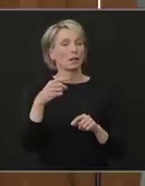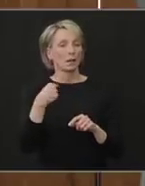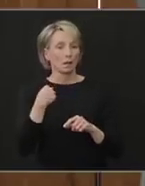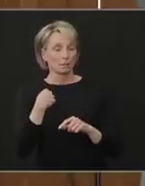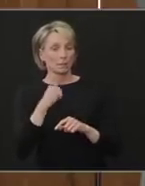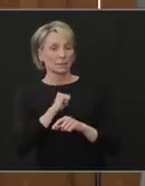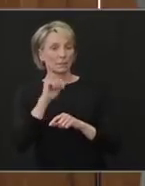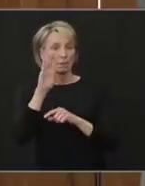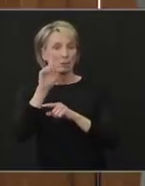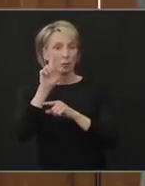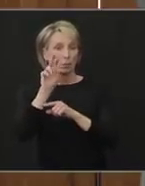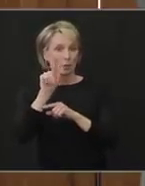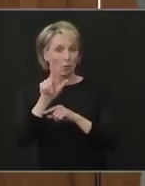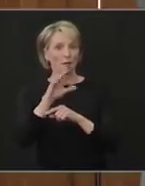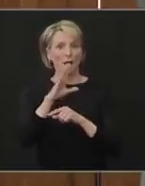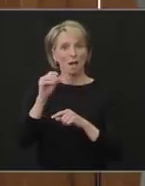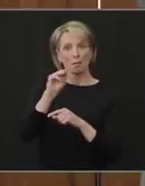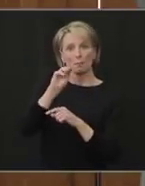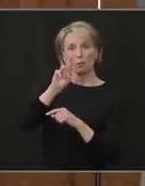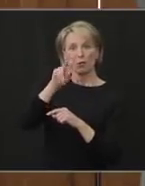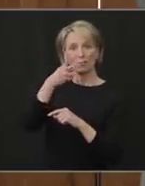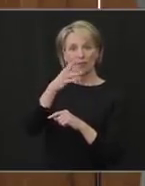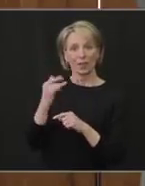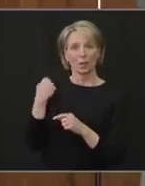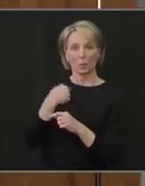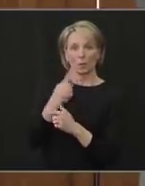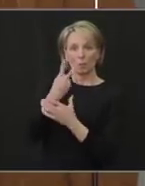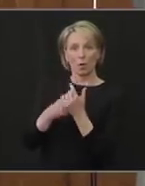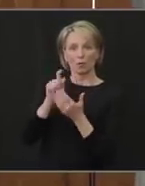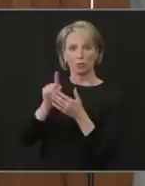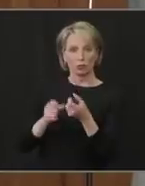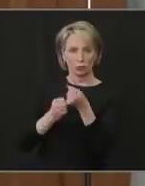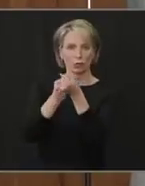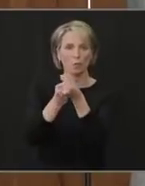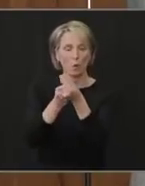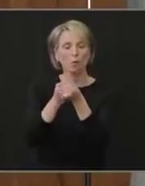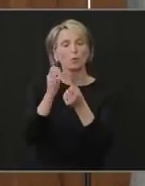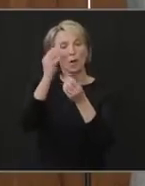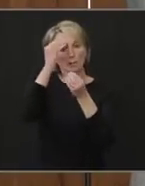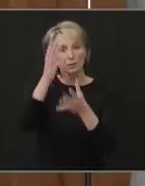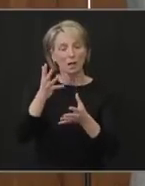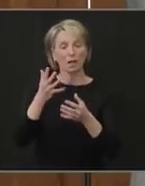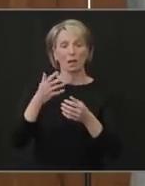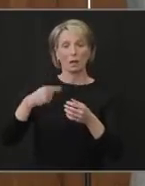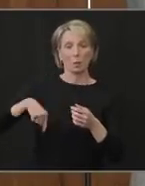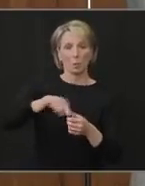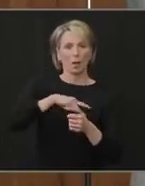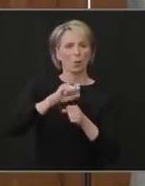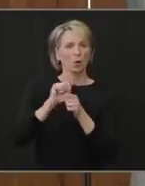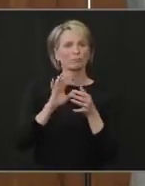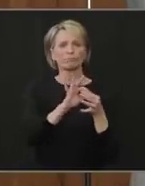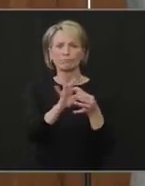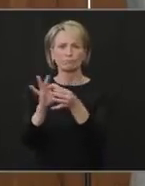has written in support of it today. So we've been united as a delegation. We've picked